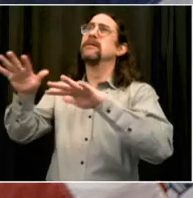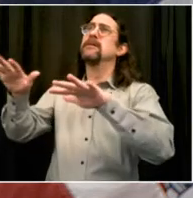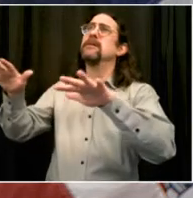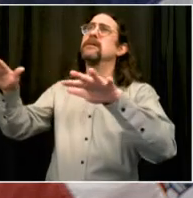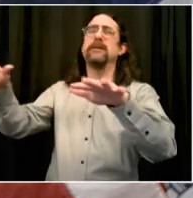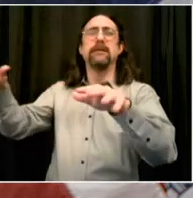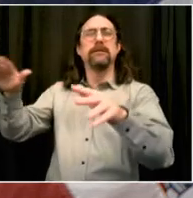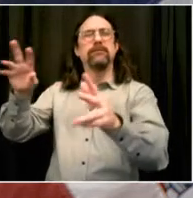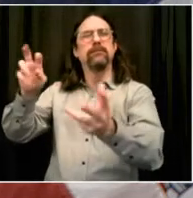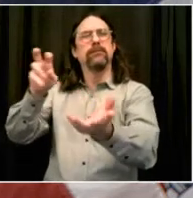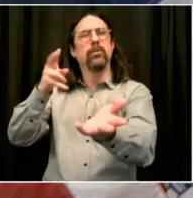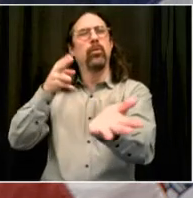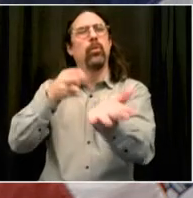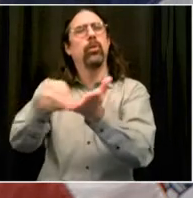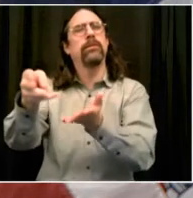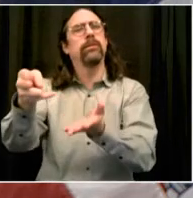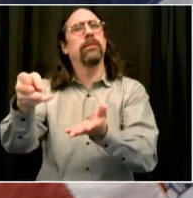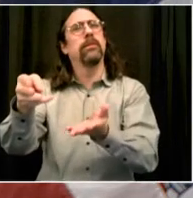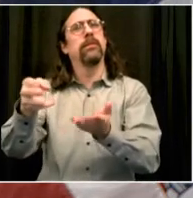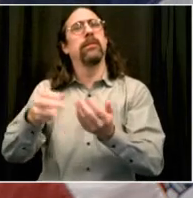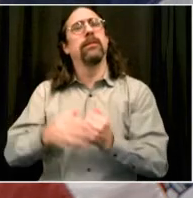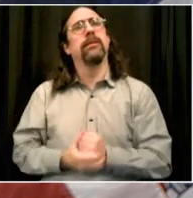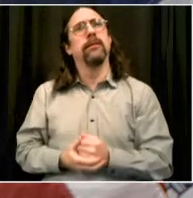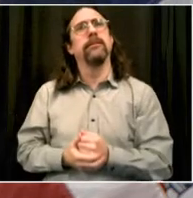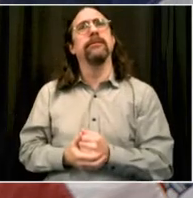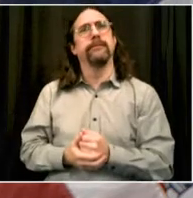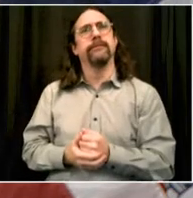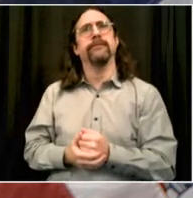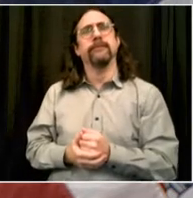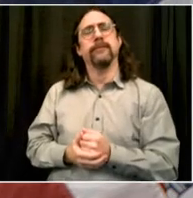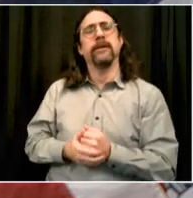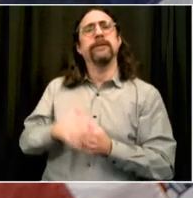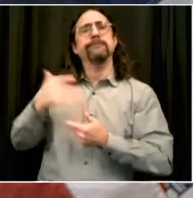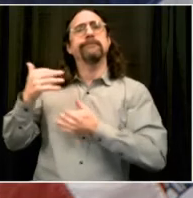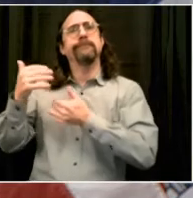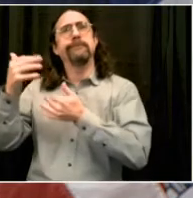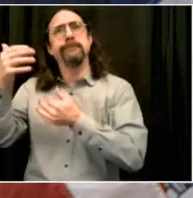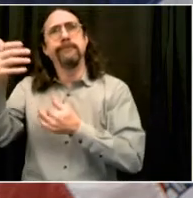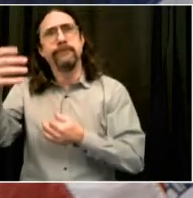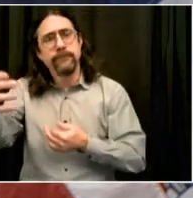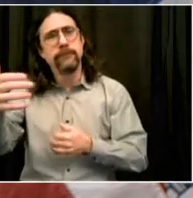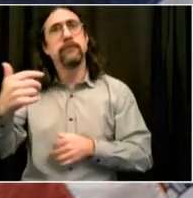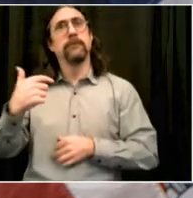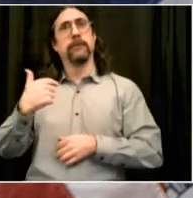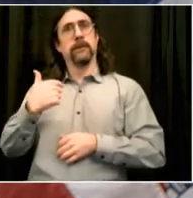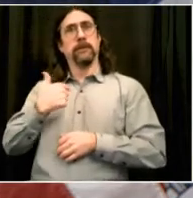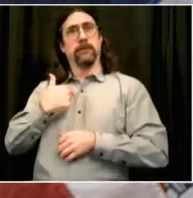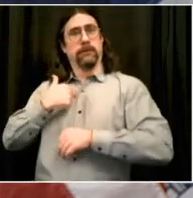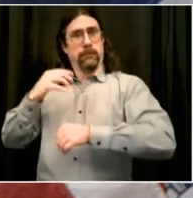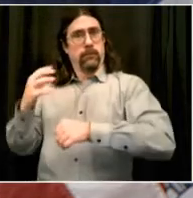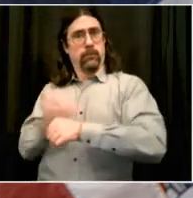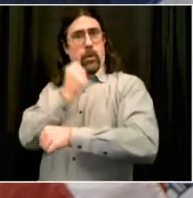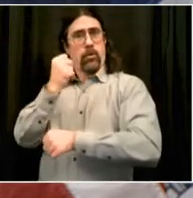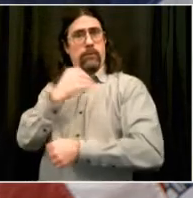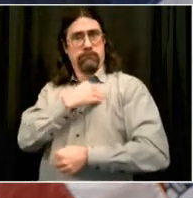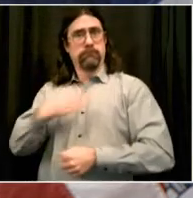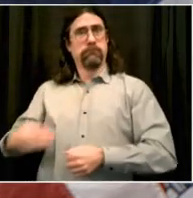of the greatest, I think, examples of a message to us all of, how we could build a better world for each other.